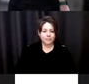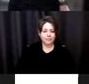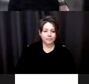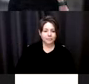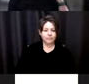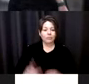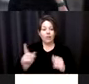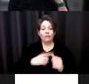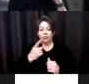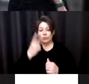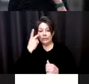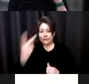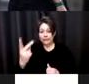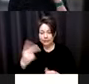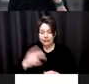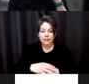saw was